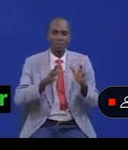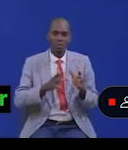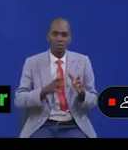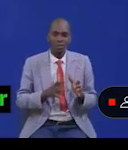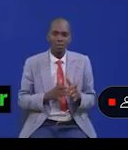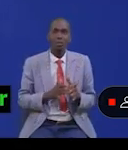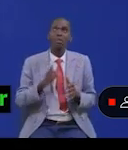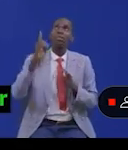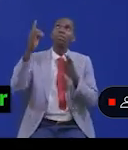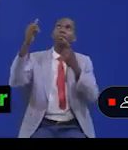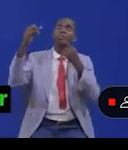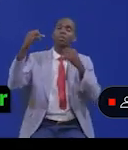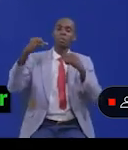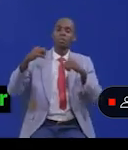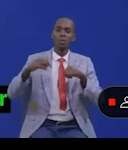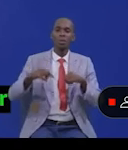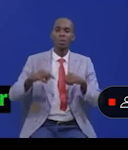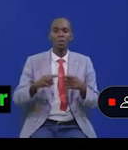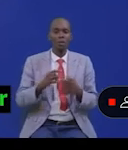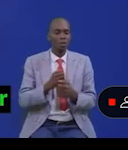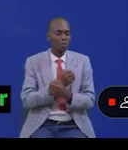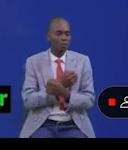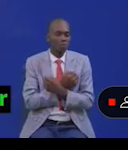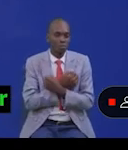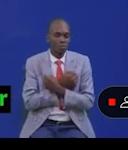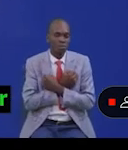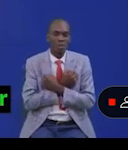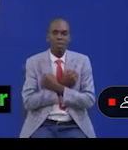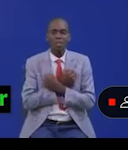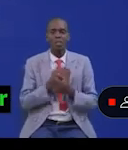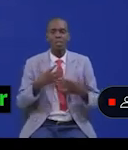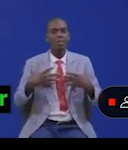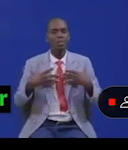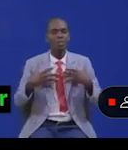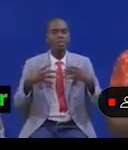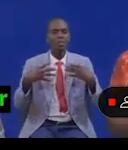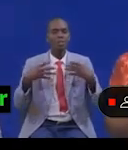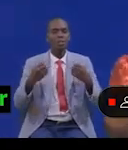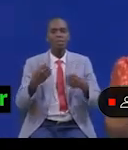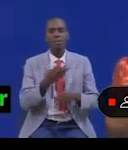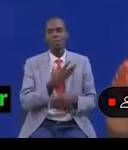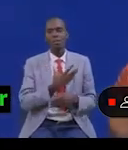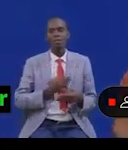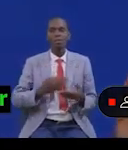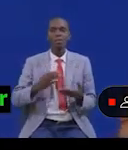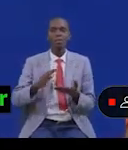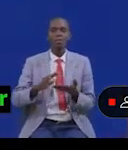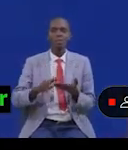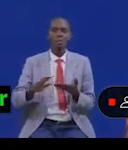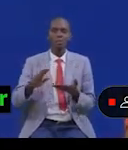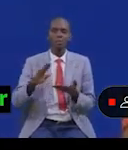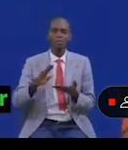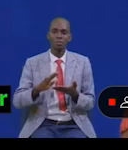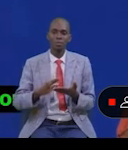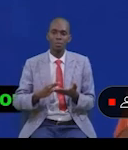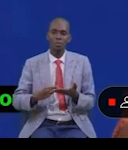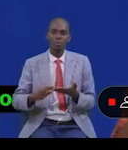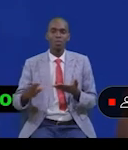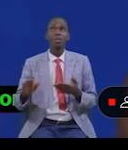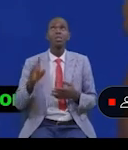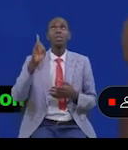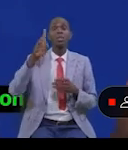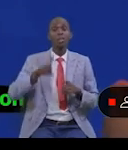He came to love, heal and forgive.